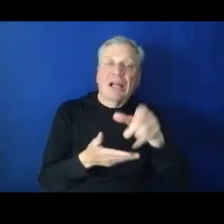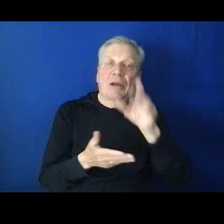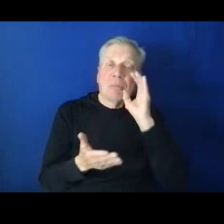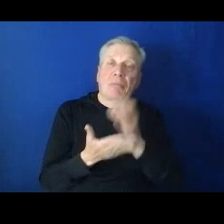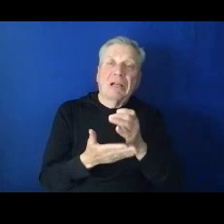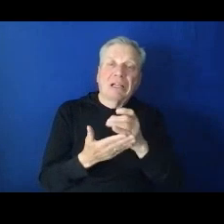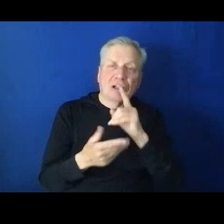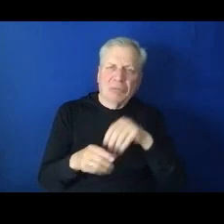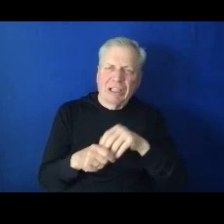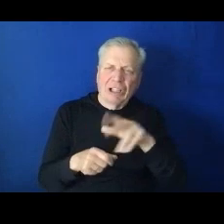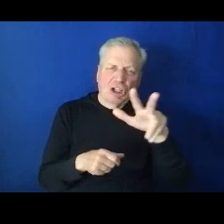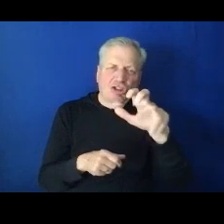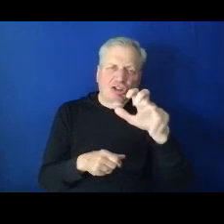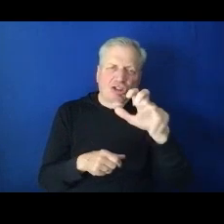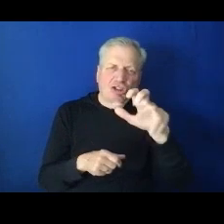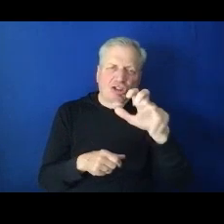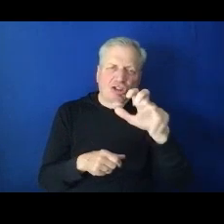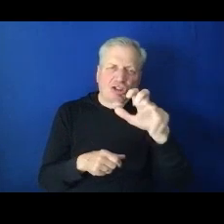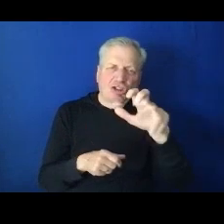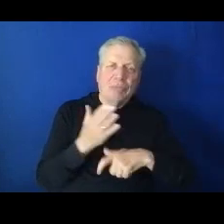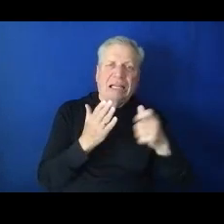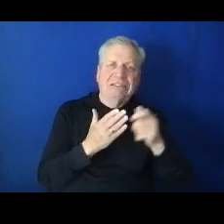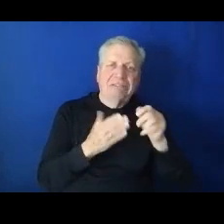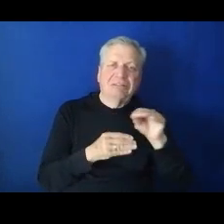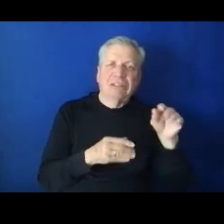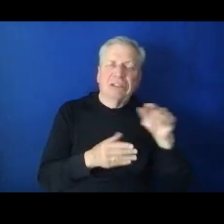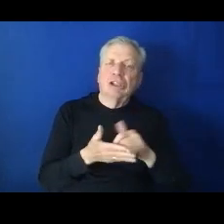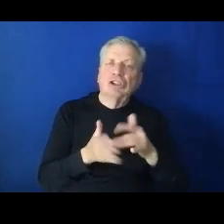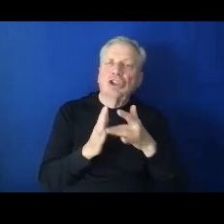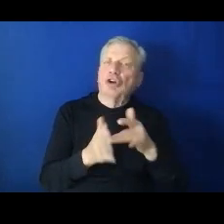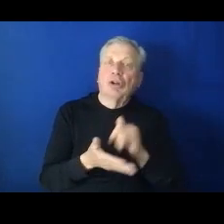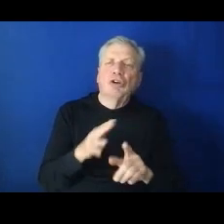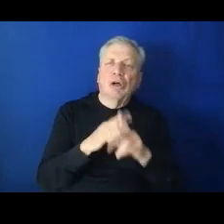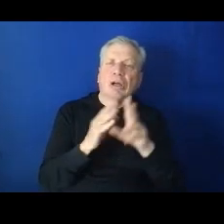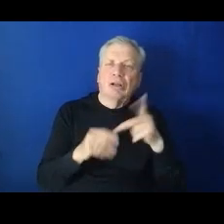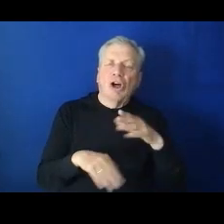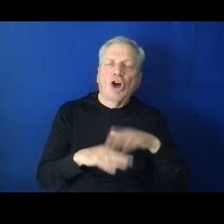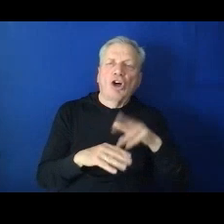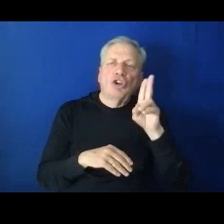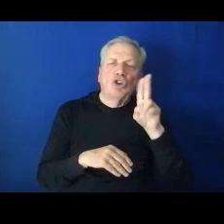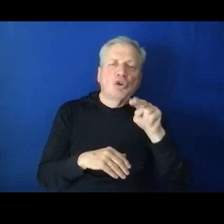like 350 different magazines. It just shows up everywhere. I was on a United